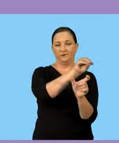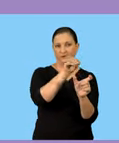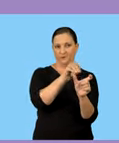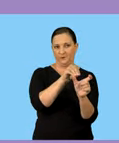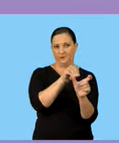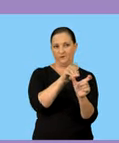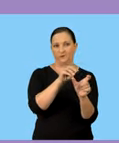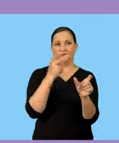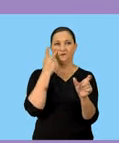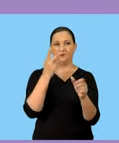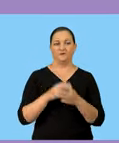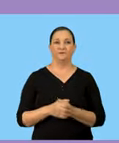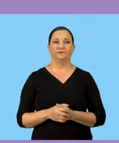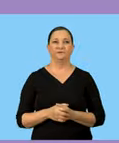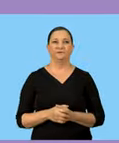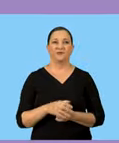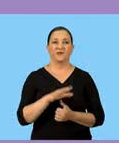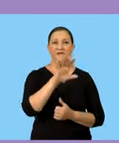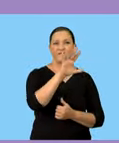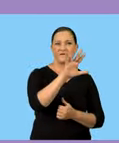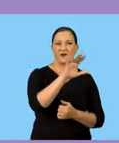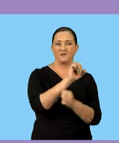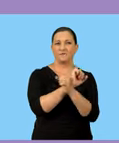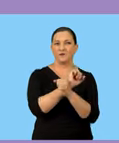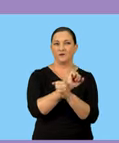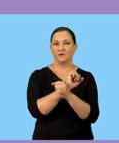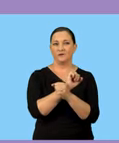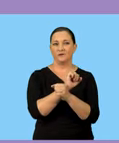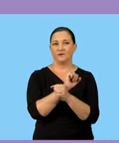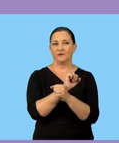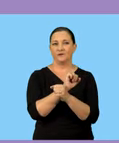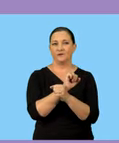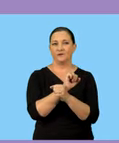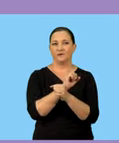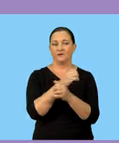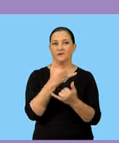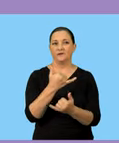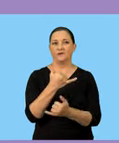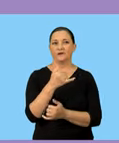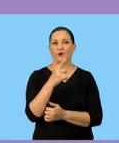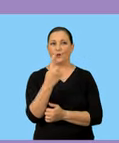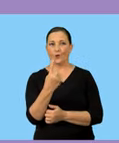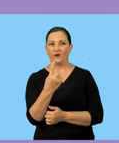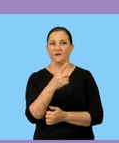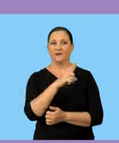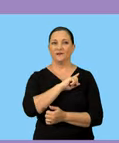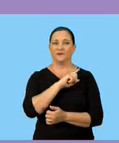a trinomial. So let's distribute it. Distributive property. That is 5 multiplied